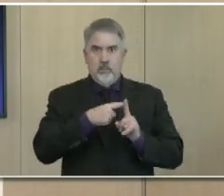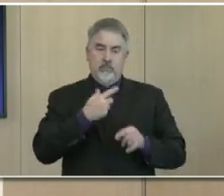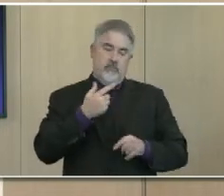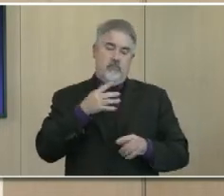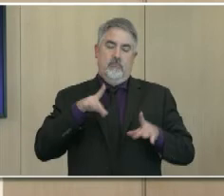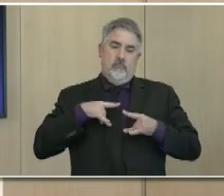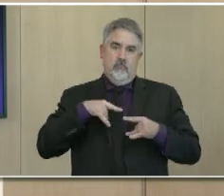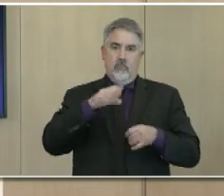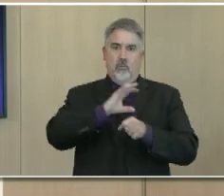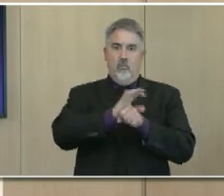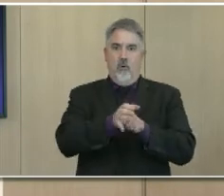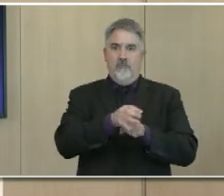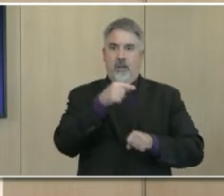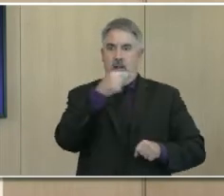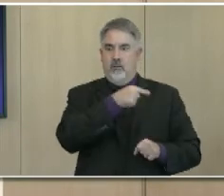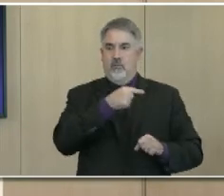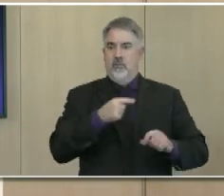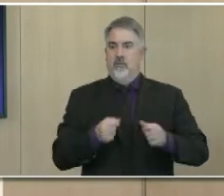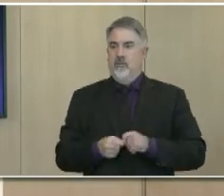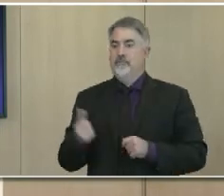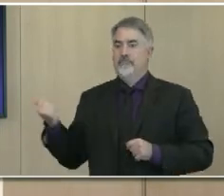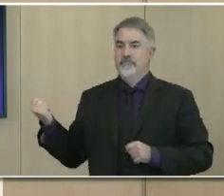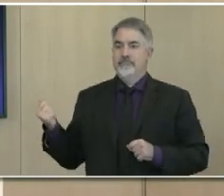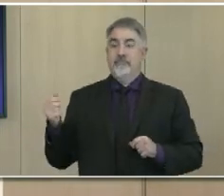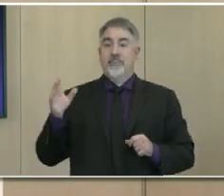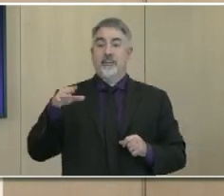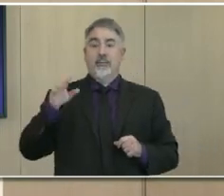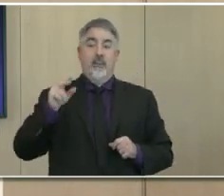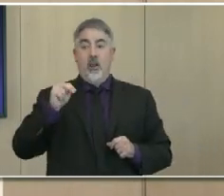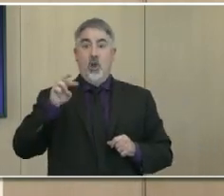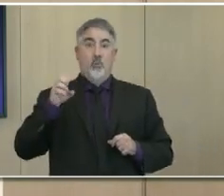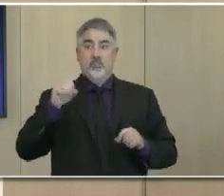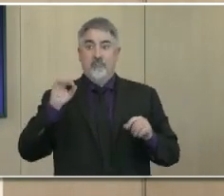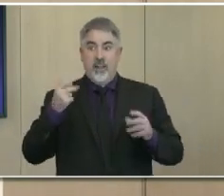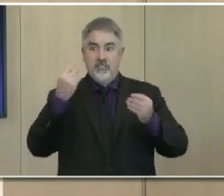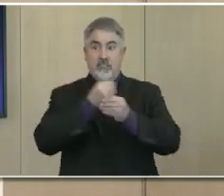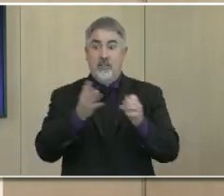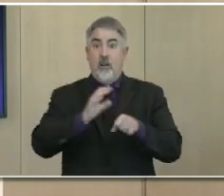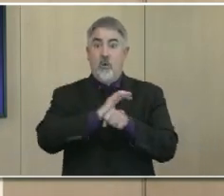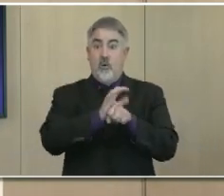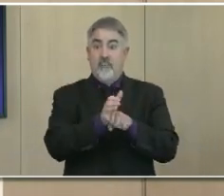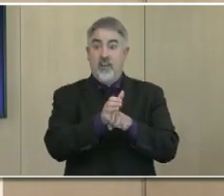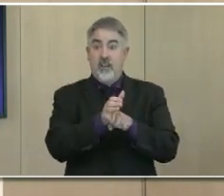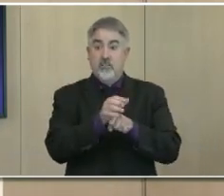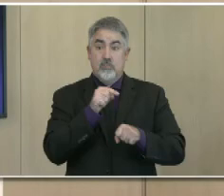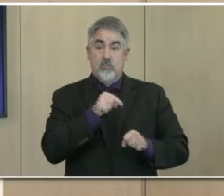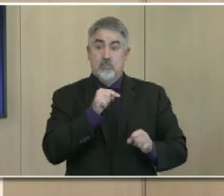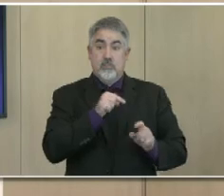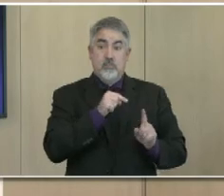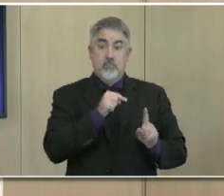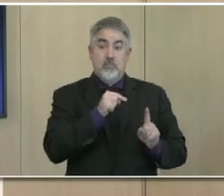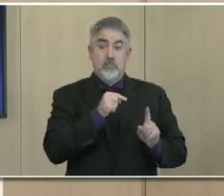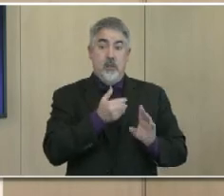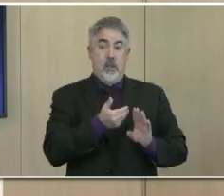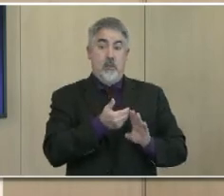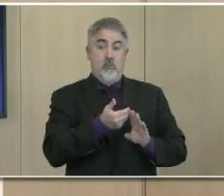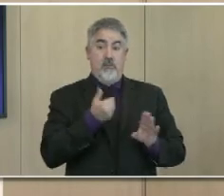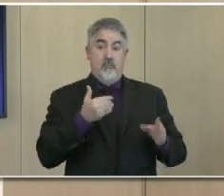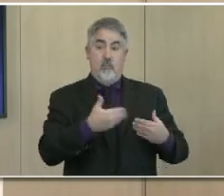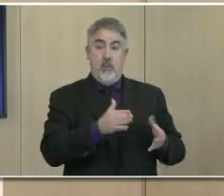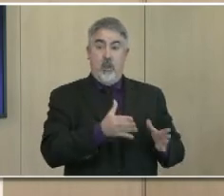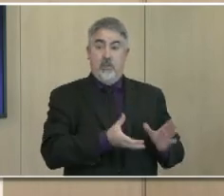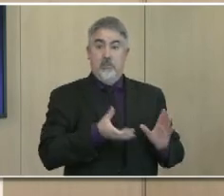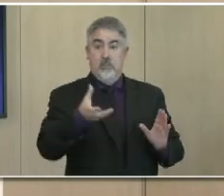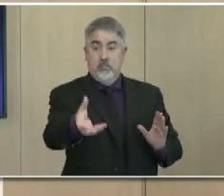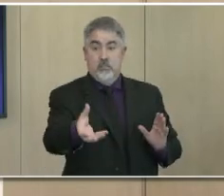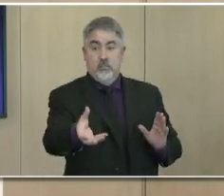newsflash, packages that were delivered before COVID-19 had germs on them. So this is not the first germ